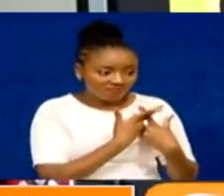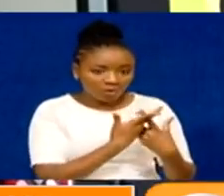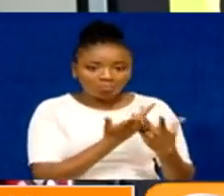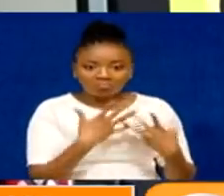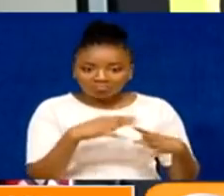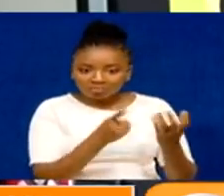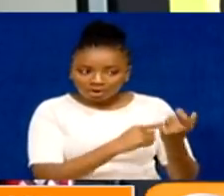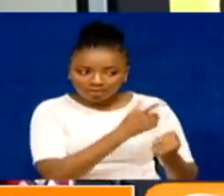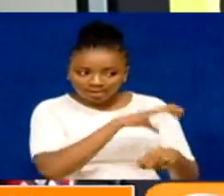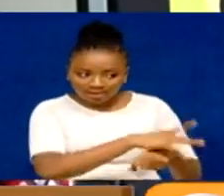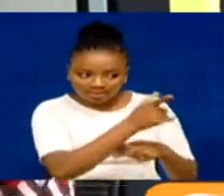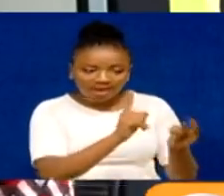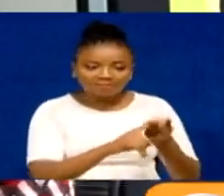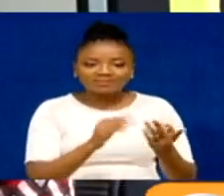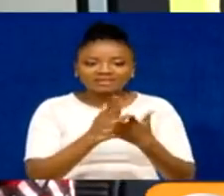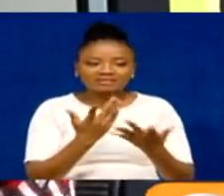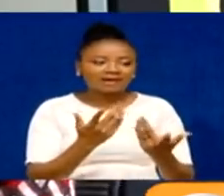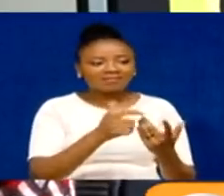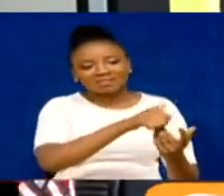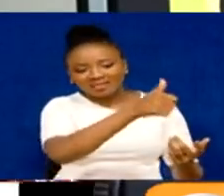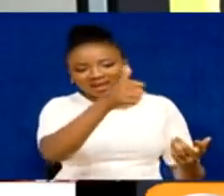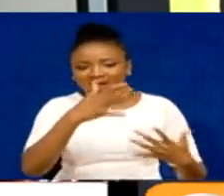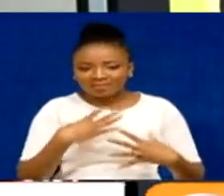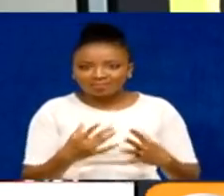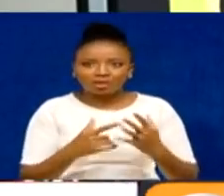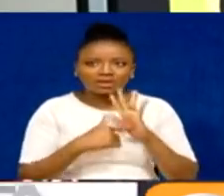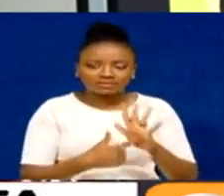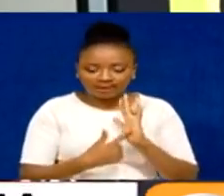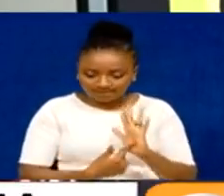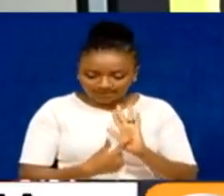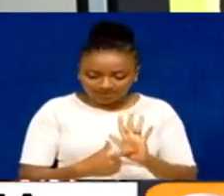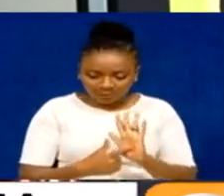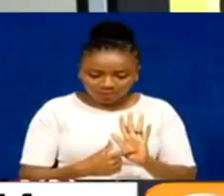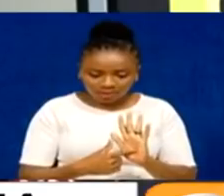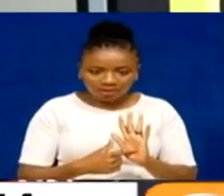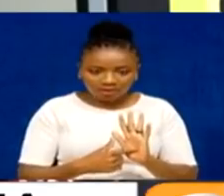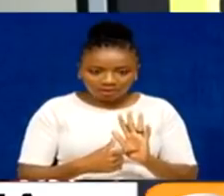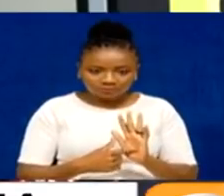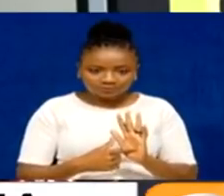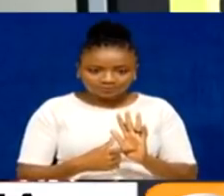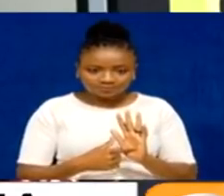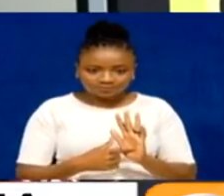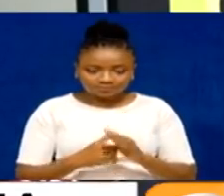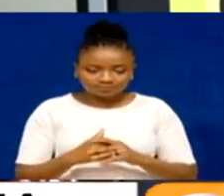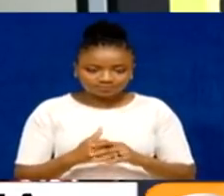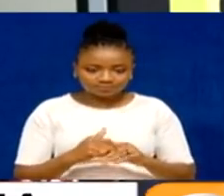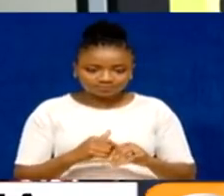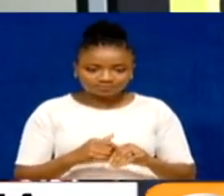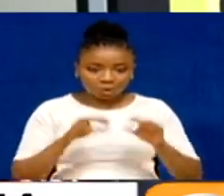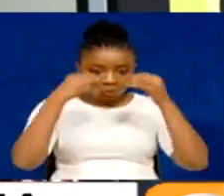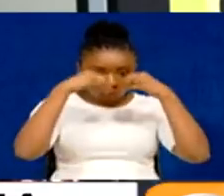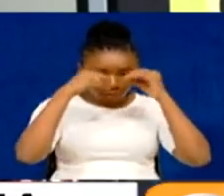from data that's collected by other third parties. For example, the way mobility data is being collected by